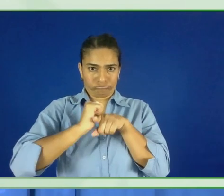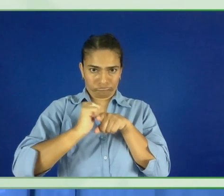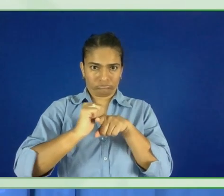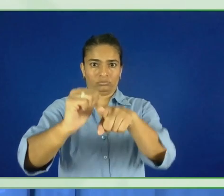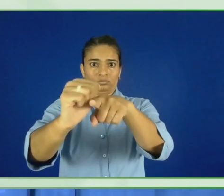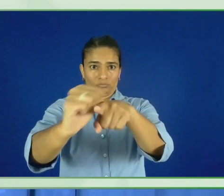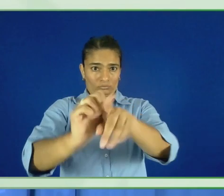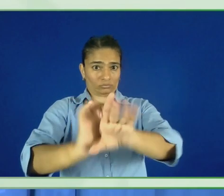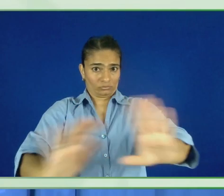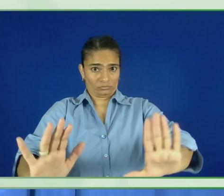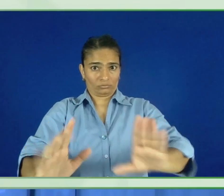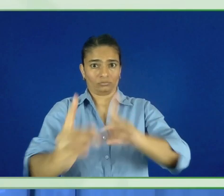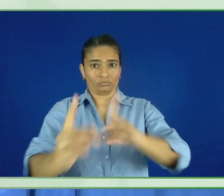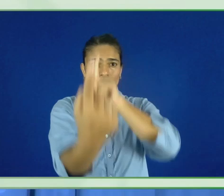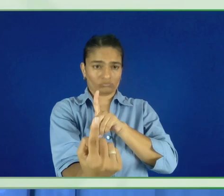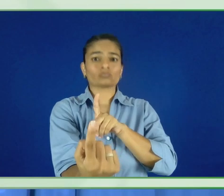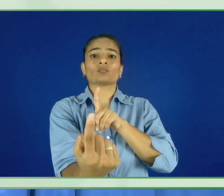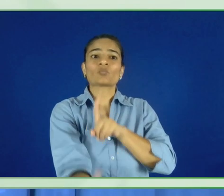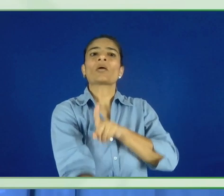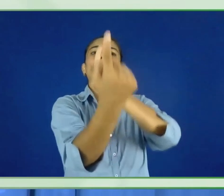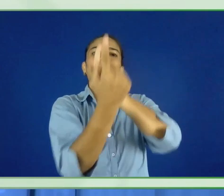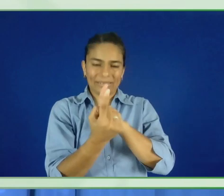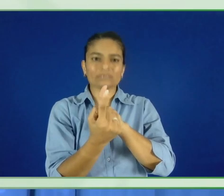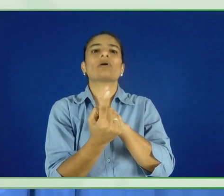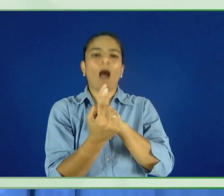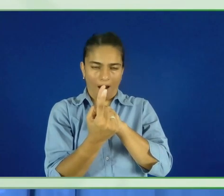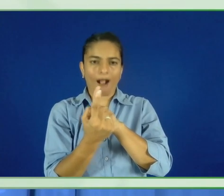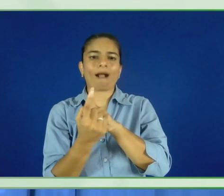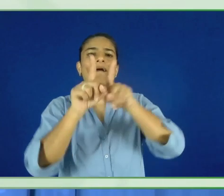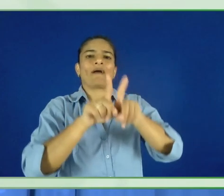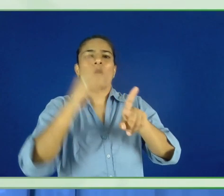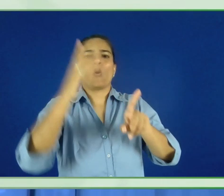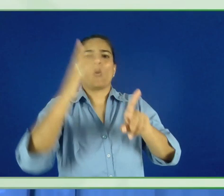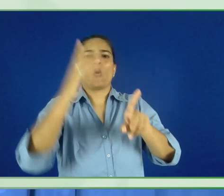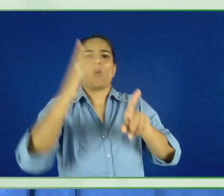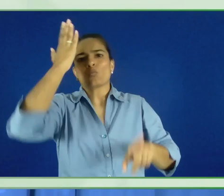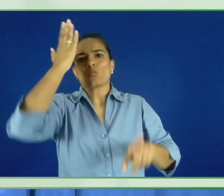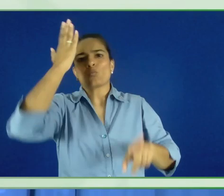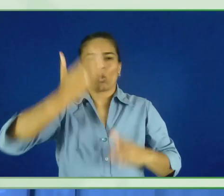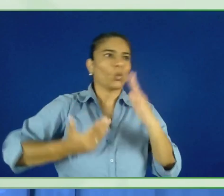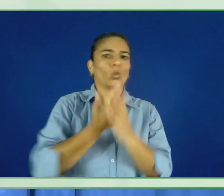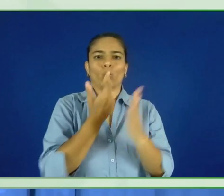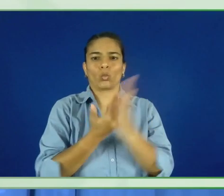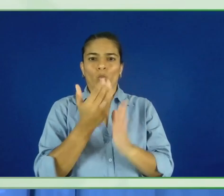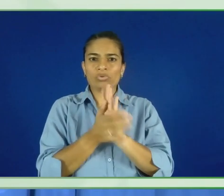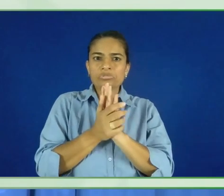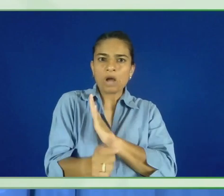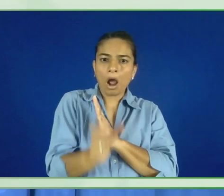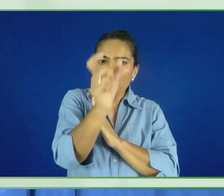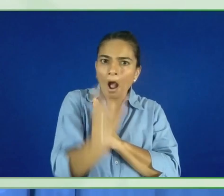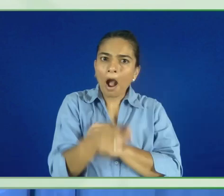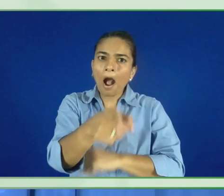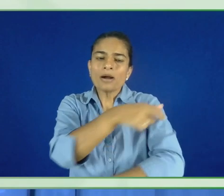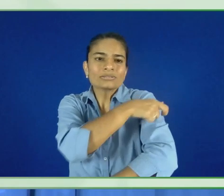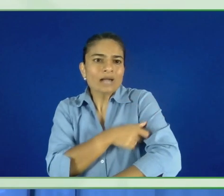meet employers that are eager to reach for new talents. These forums allow